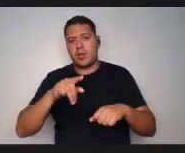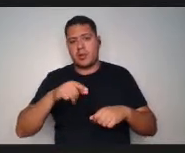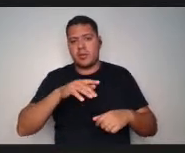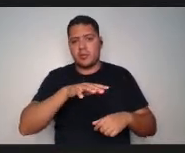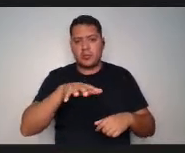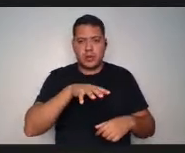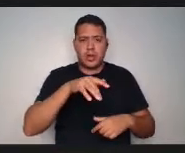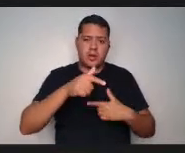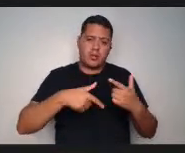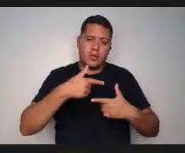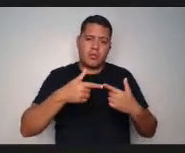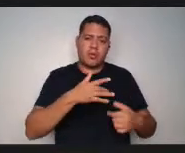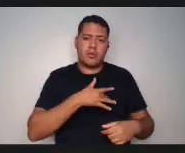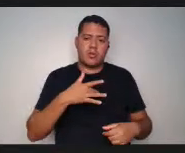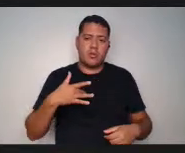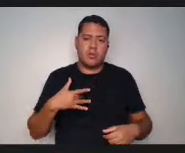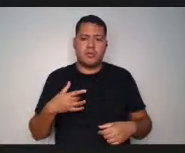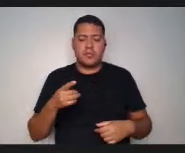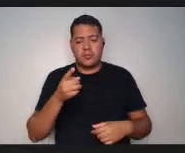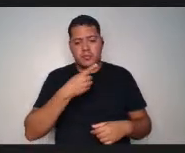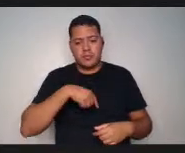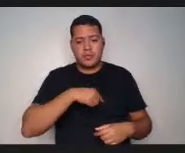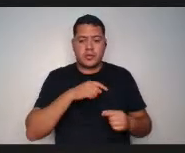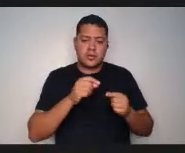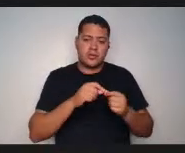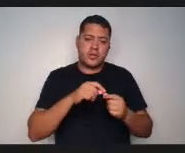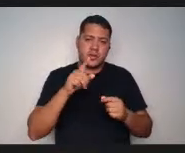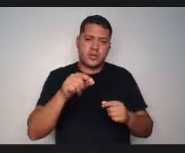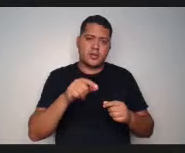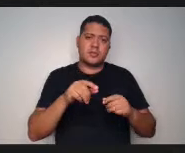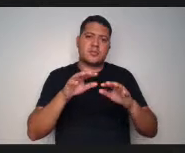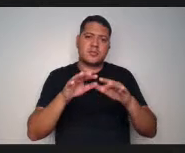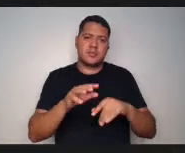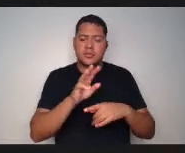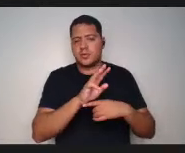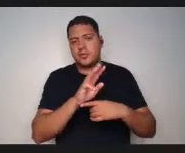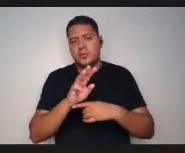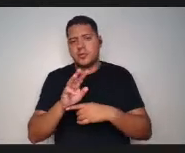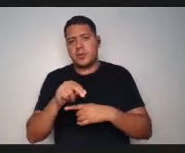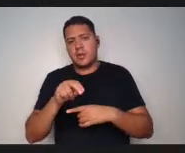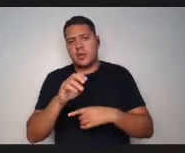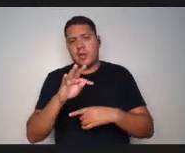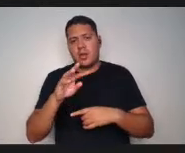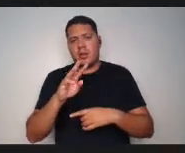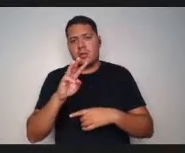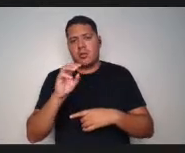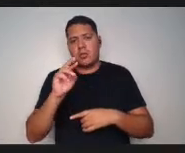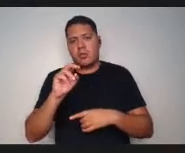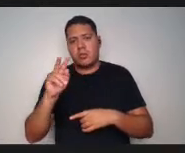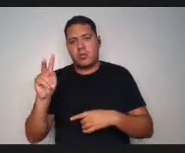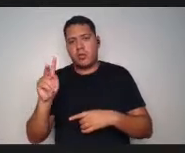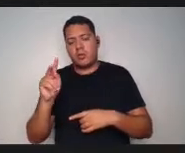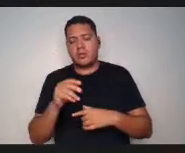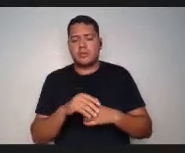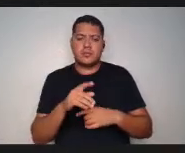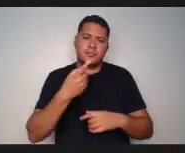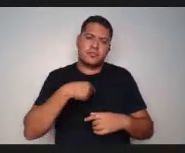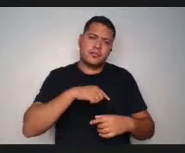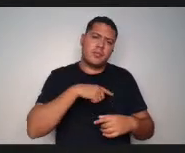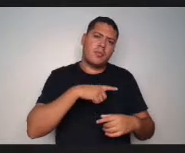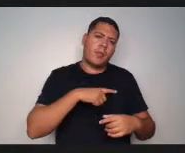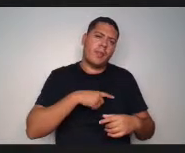at healthywork.org. We have blogs and newsletters, articles on Medium, social